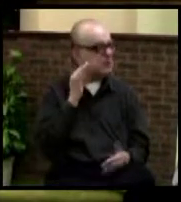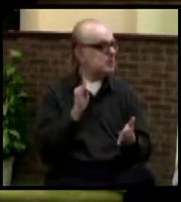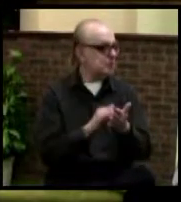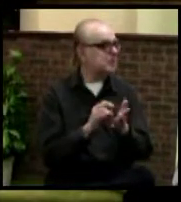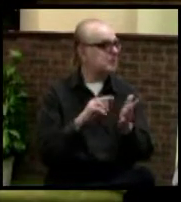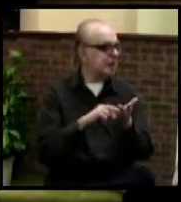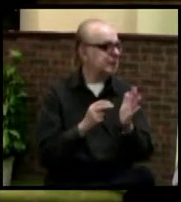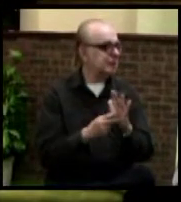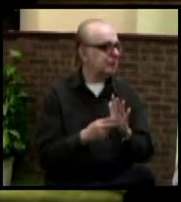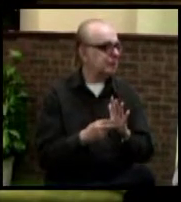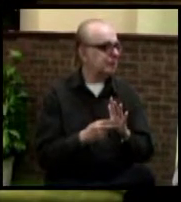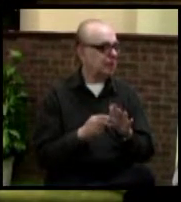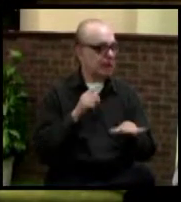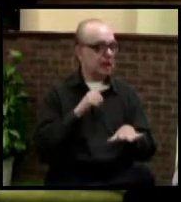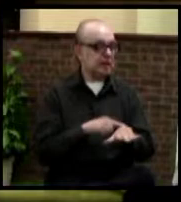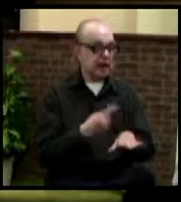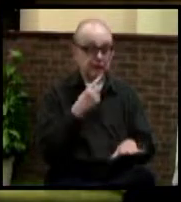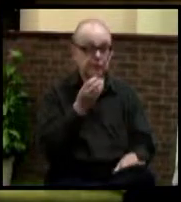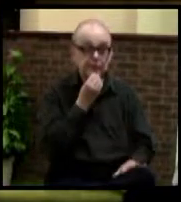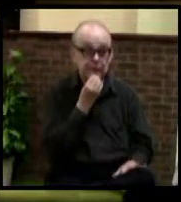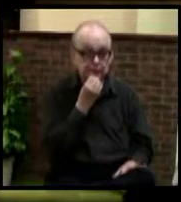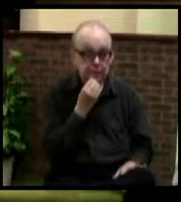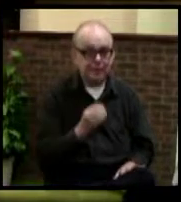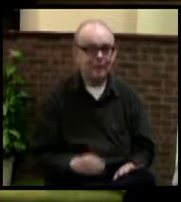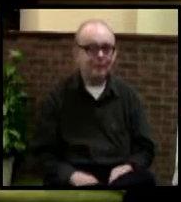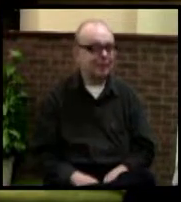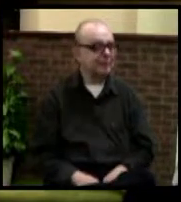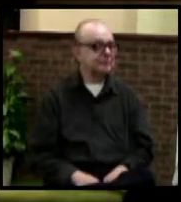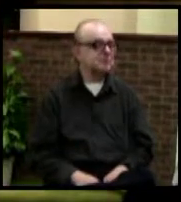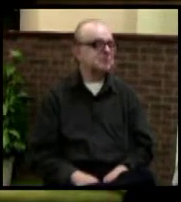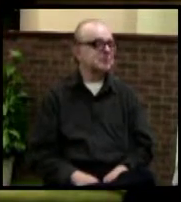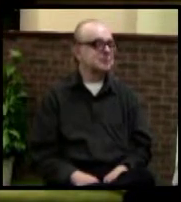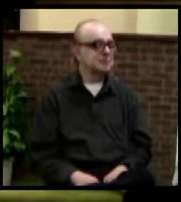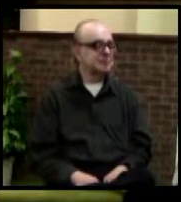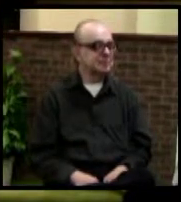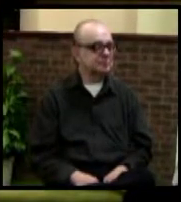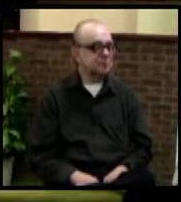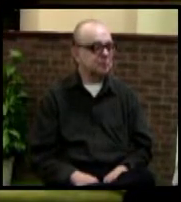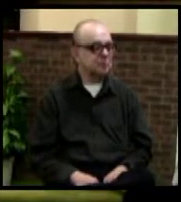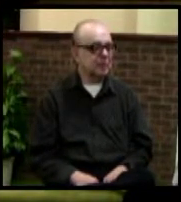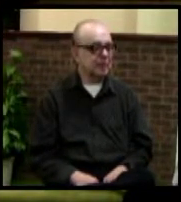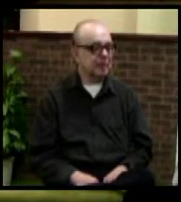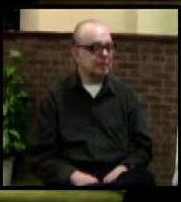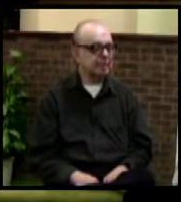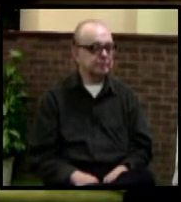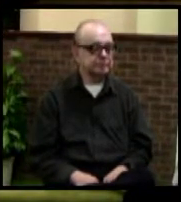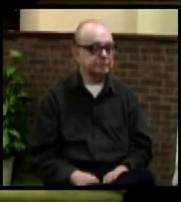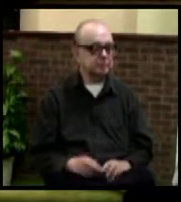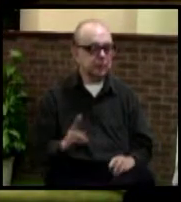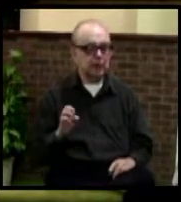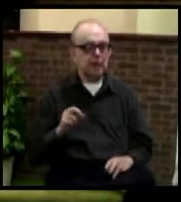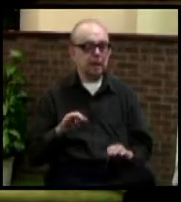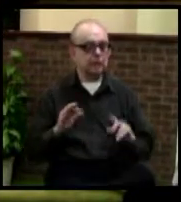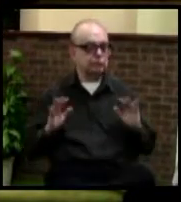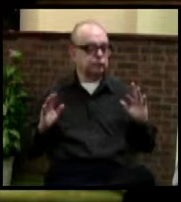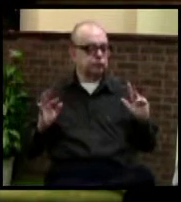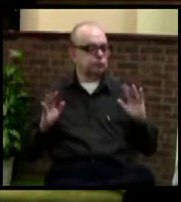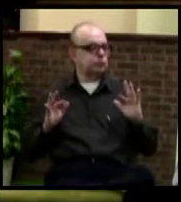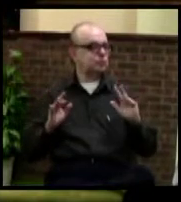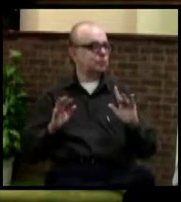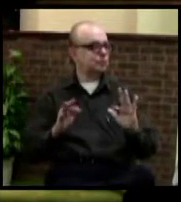meant. It's time for some food. So they came running.